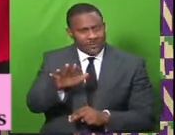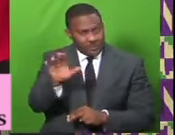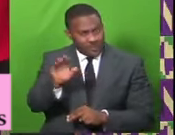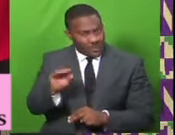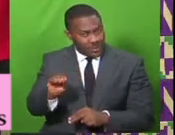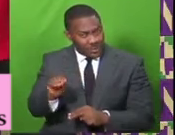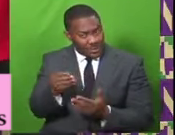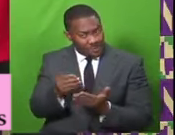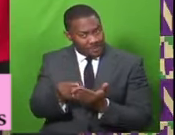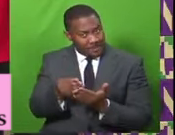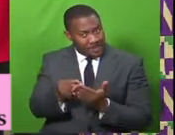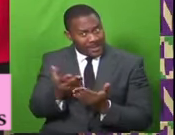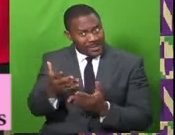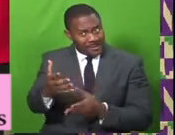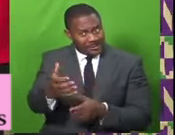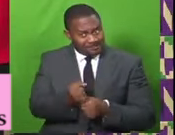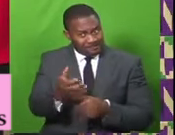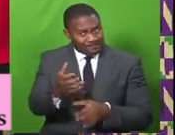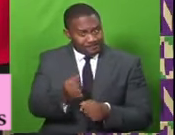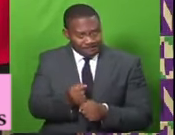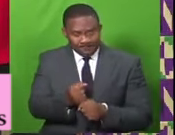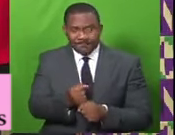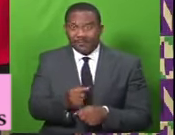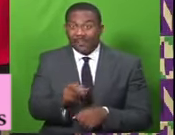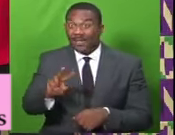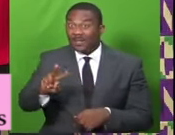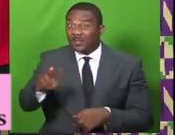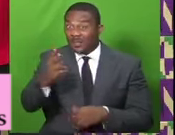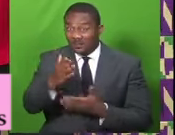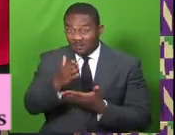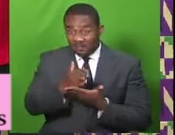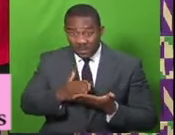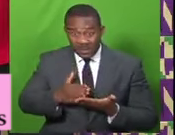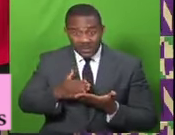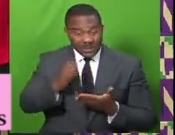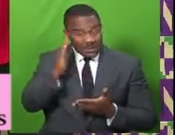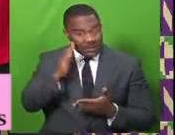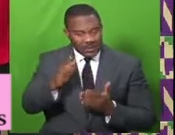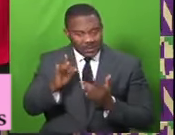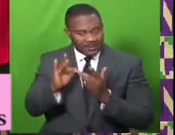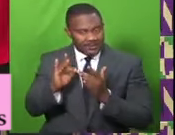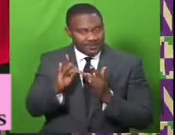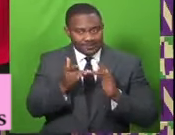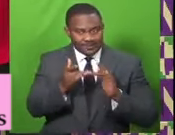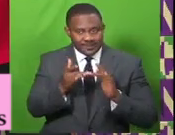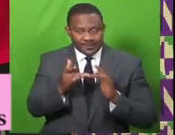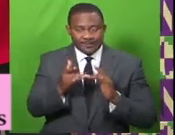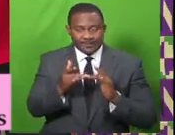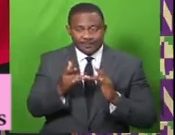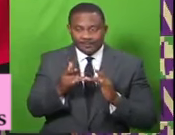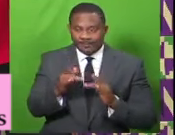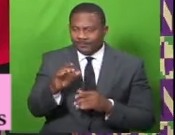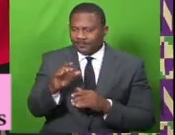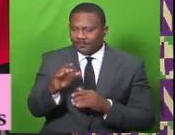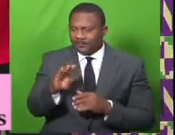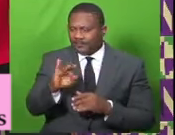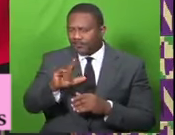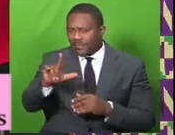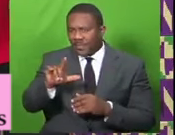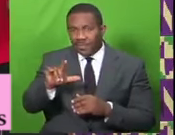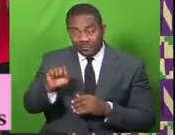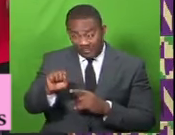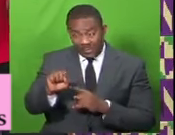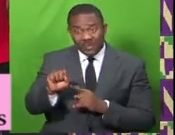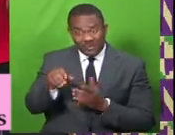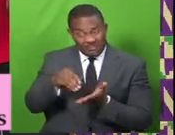monthly revenues. The second phase of the program will see the digitization of postpaid bills and the